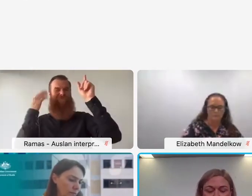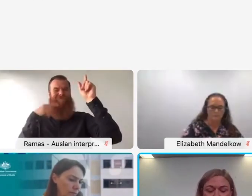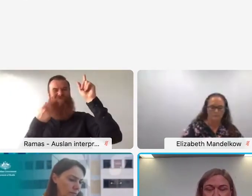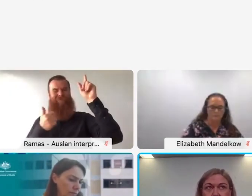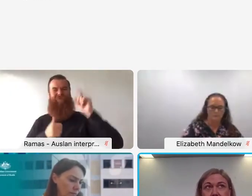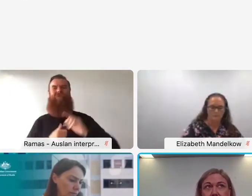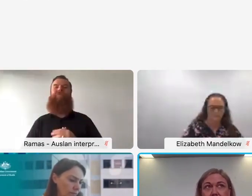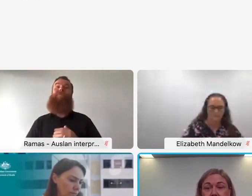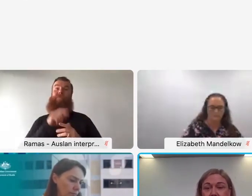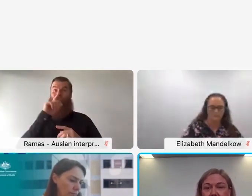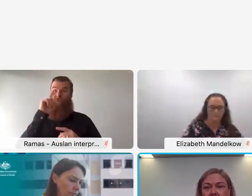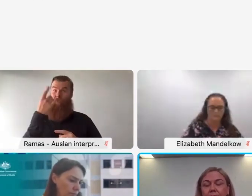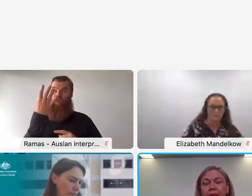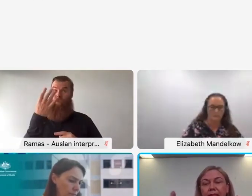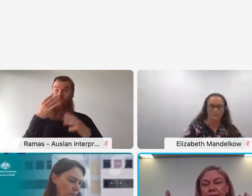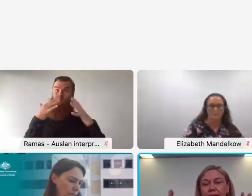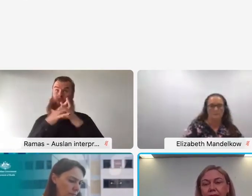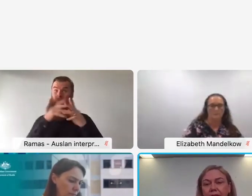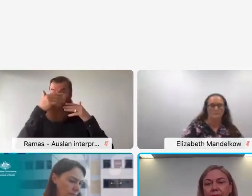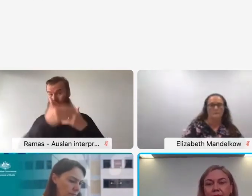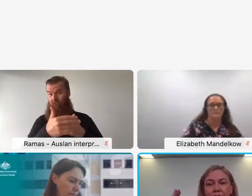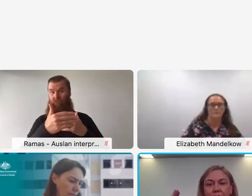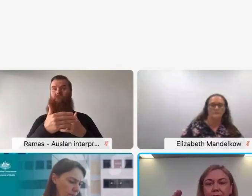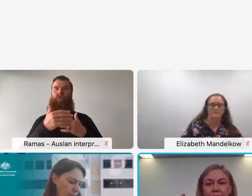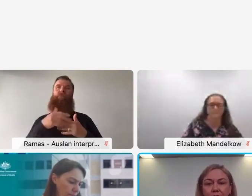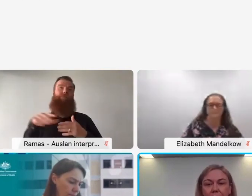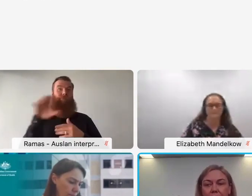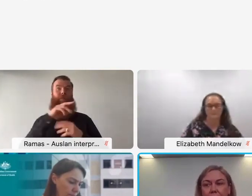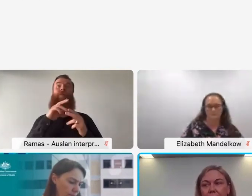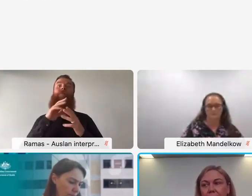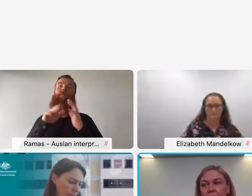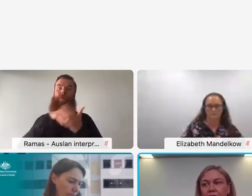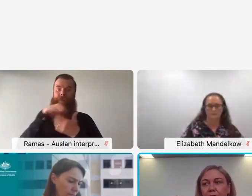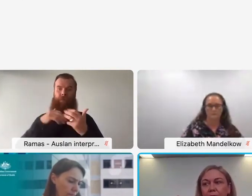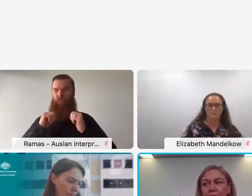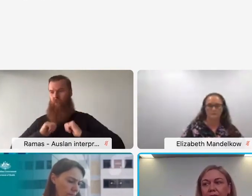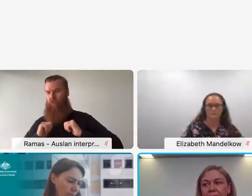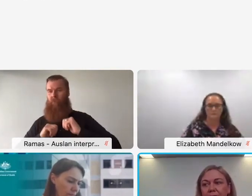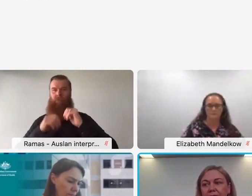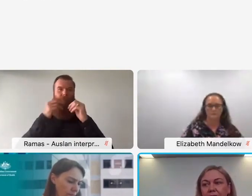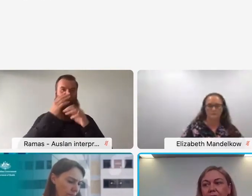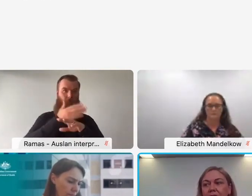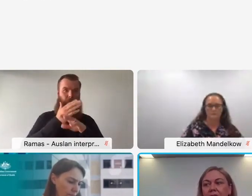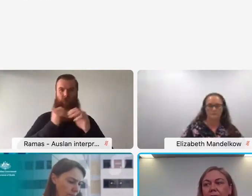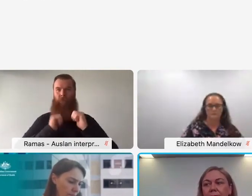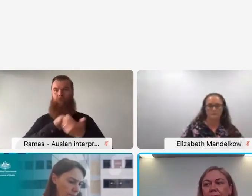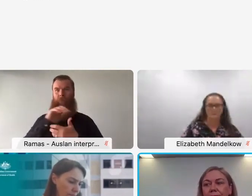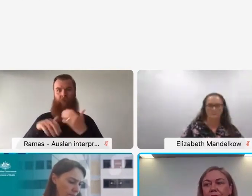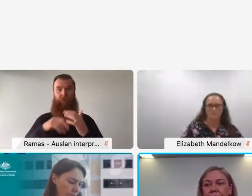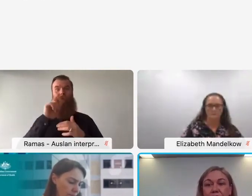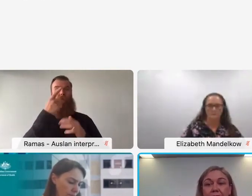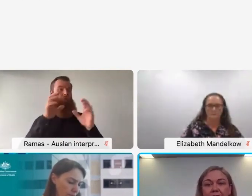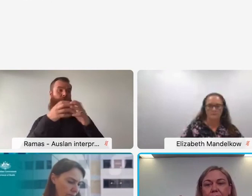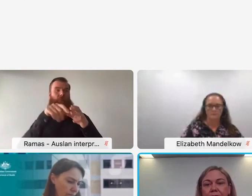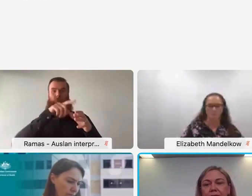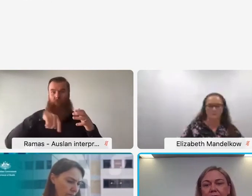weeks, it's been blended. So one cohort has been